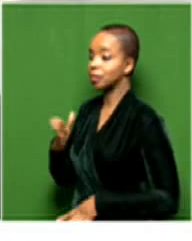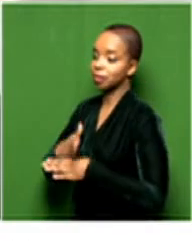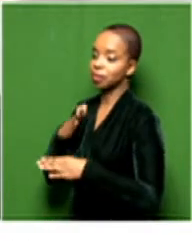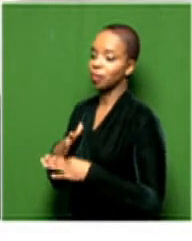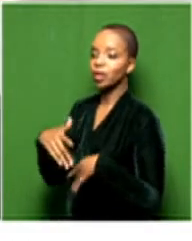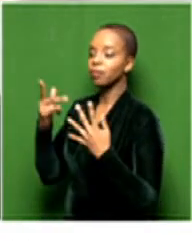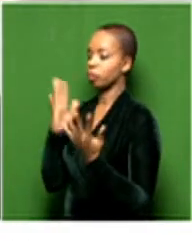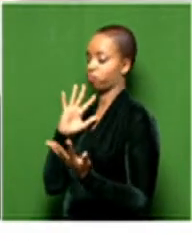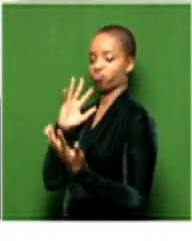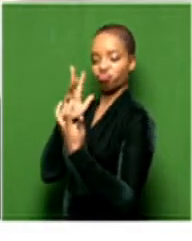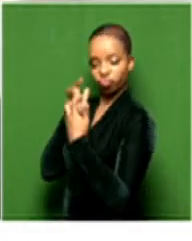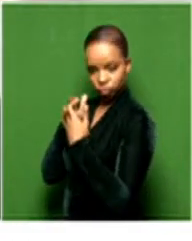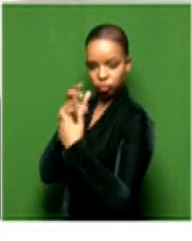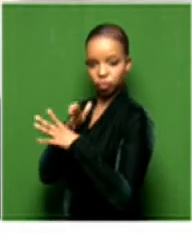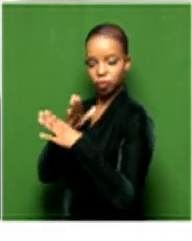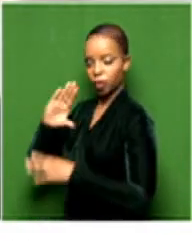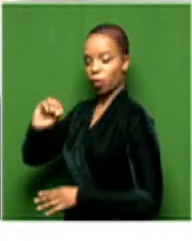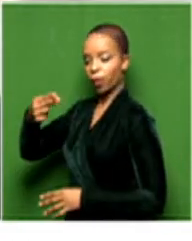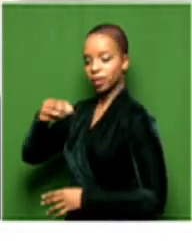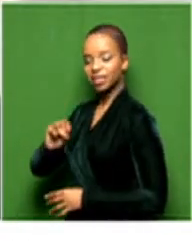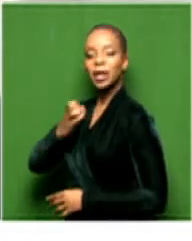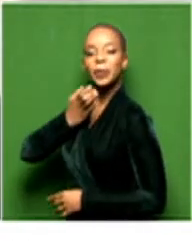of people are best fitted for OHS?